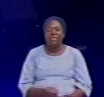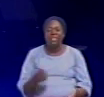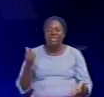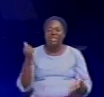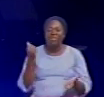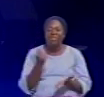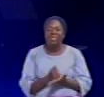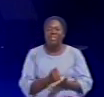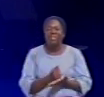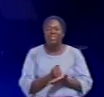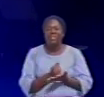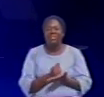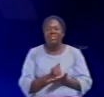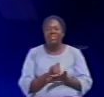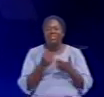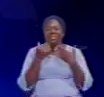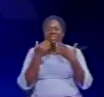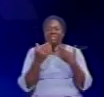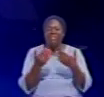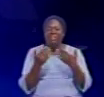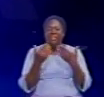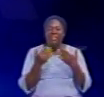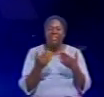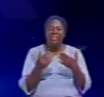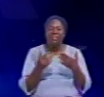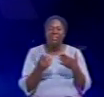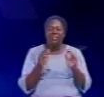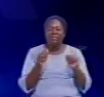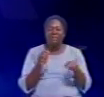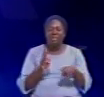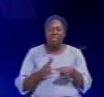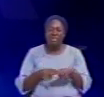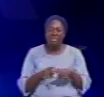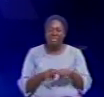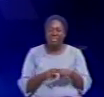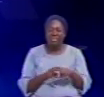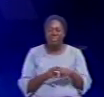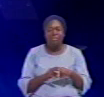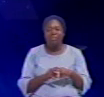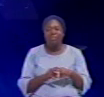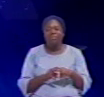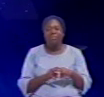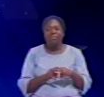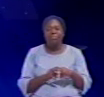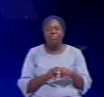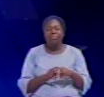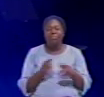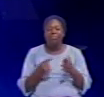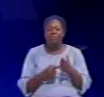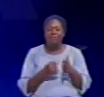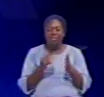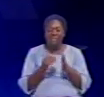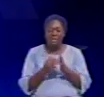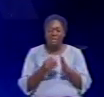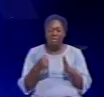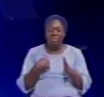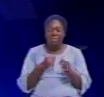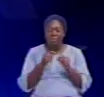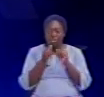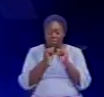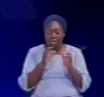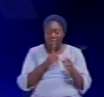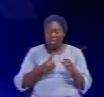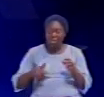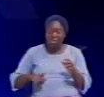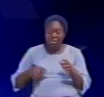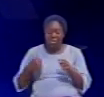Amen. Thank you very much. You can take your seats. Once again, we want to bless the Lord